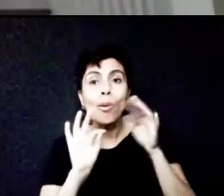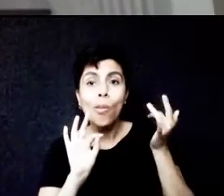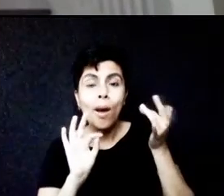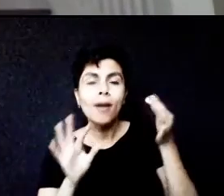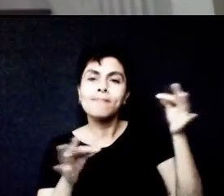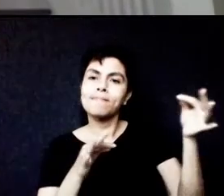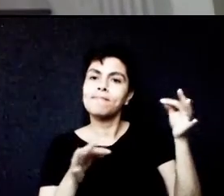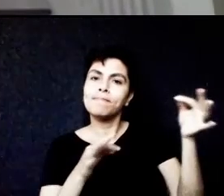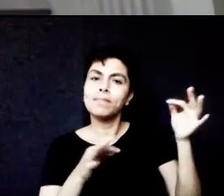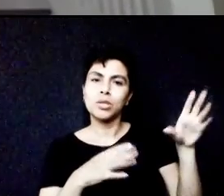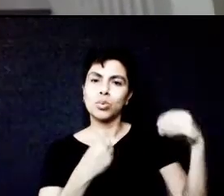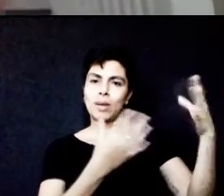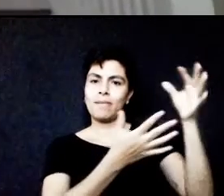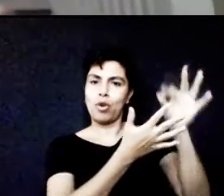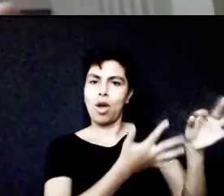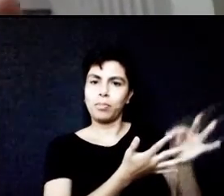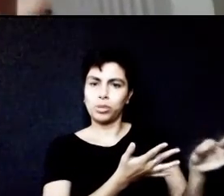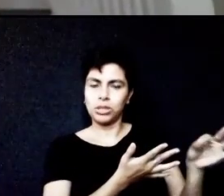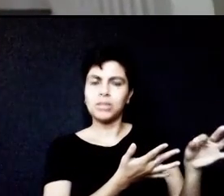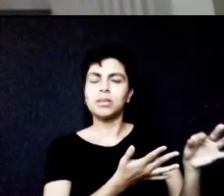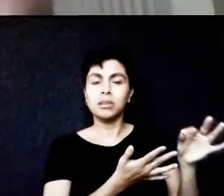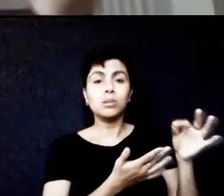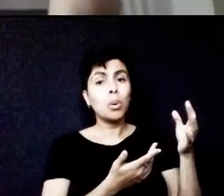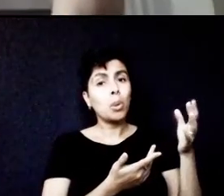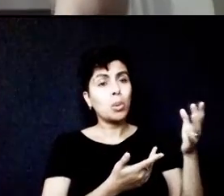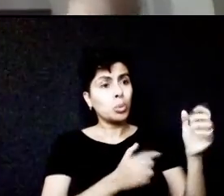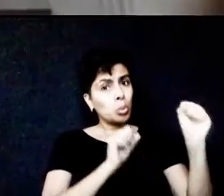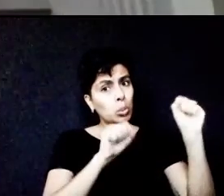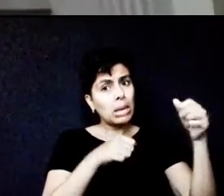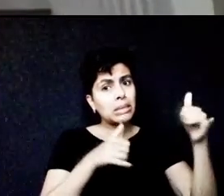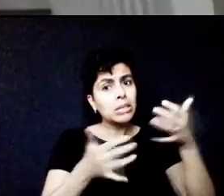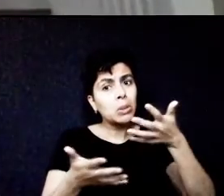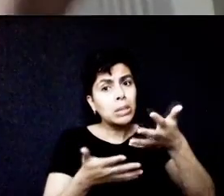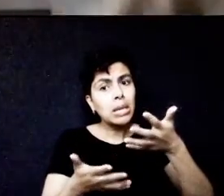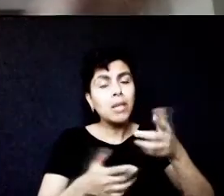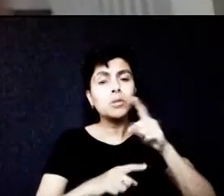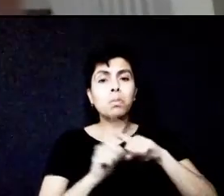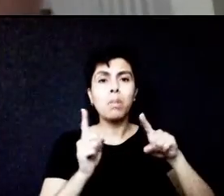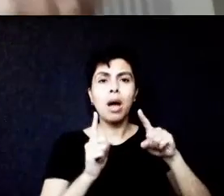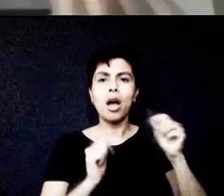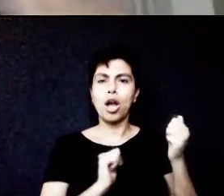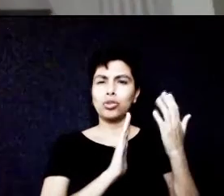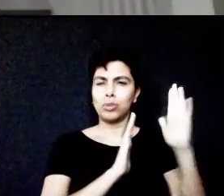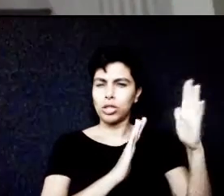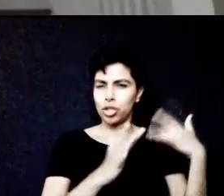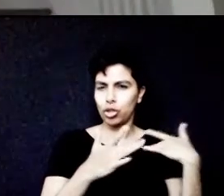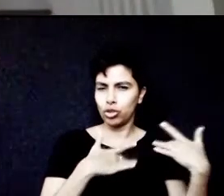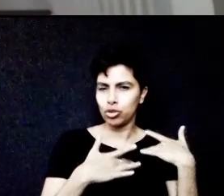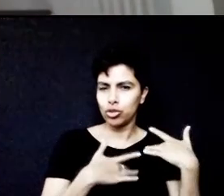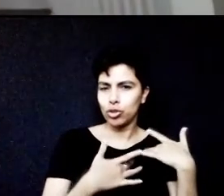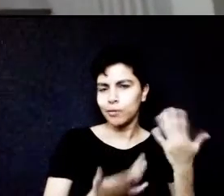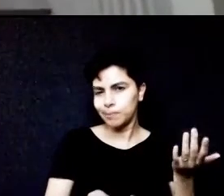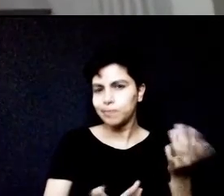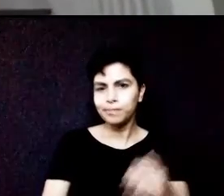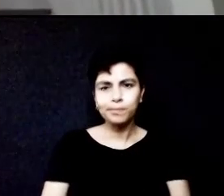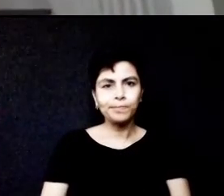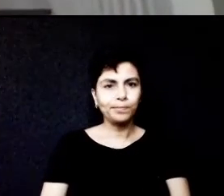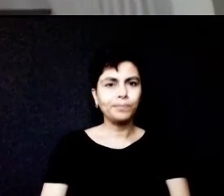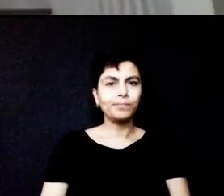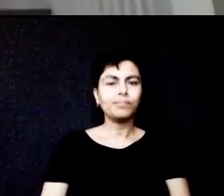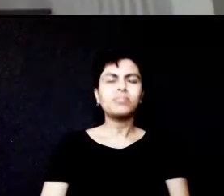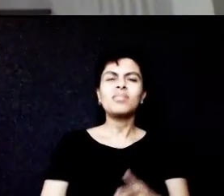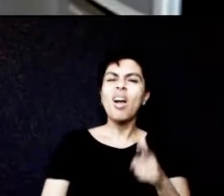can sort of give you the options to, so that you can still engage but also addressing some of your concerns, if that makes